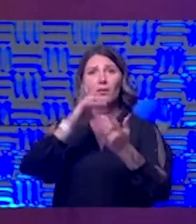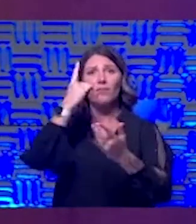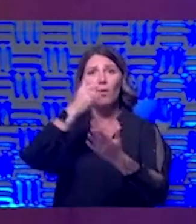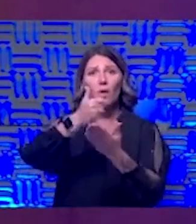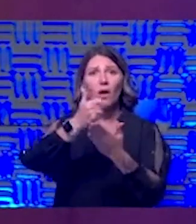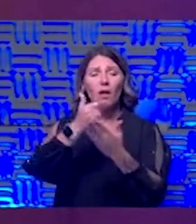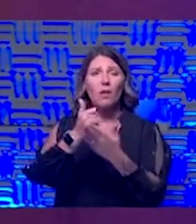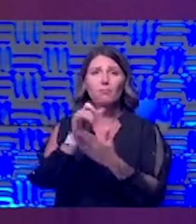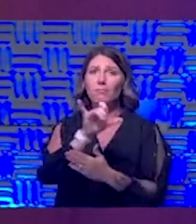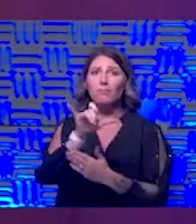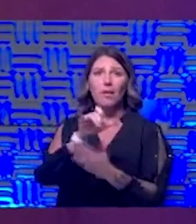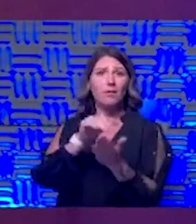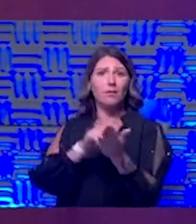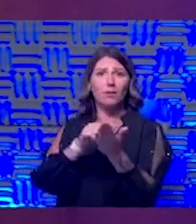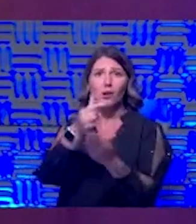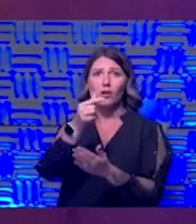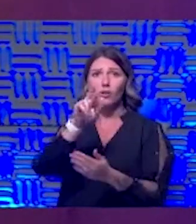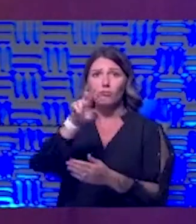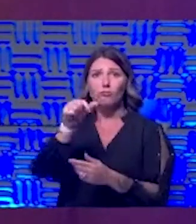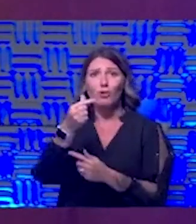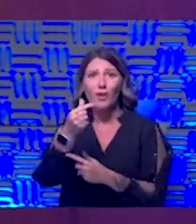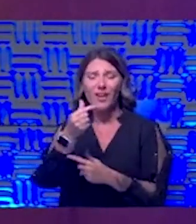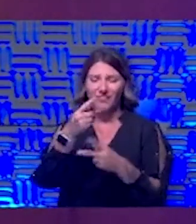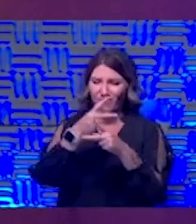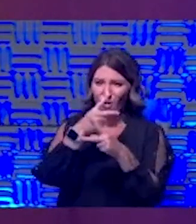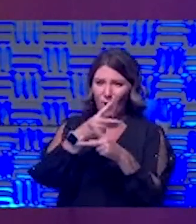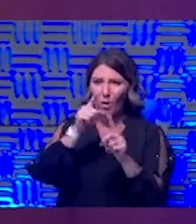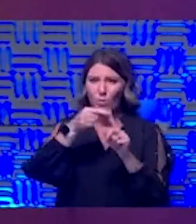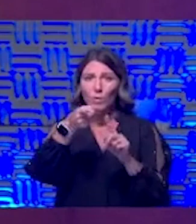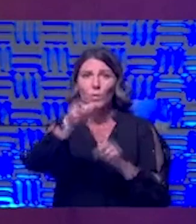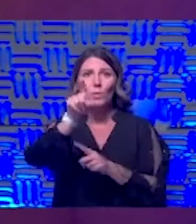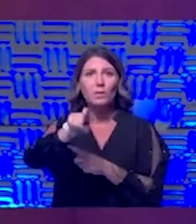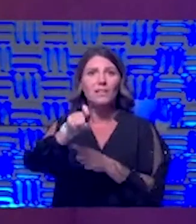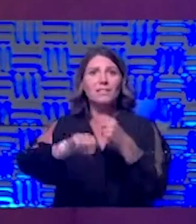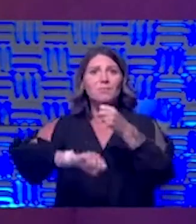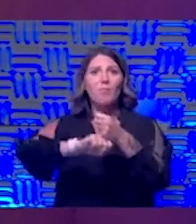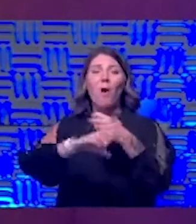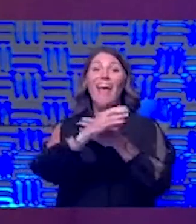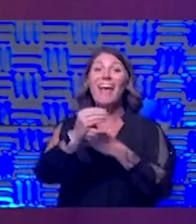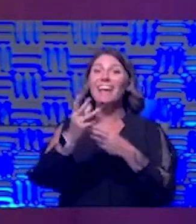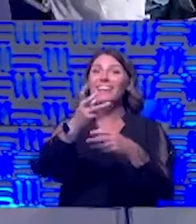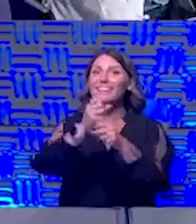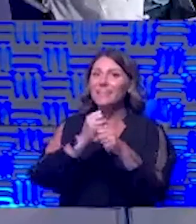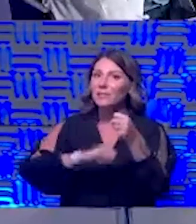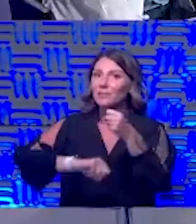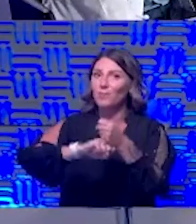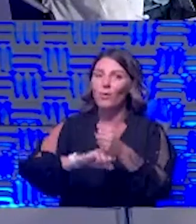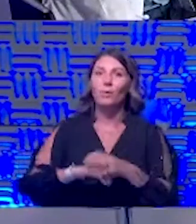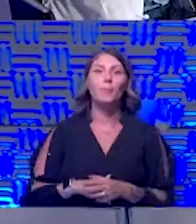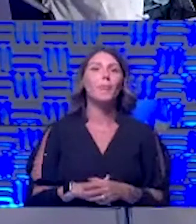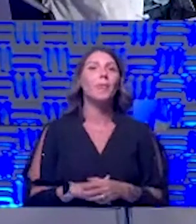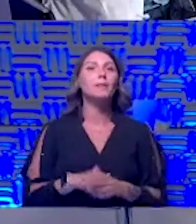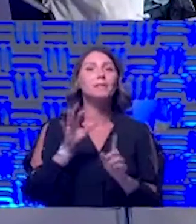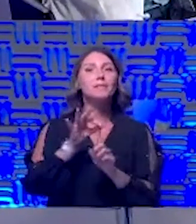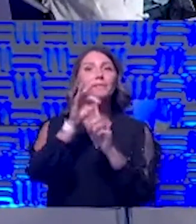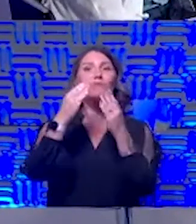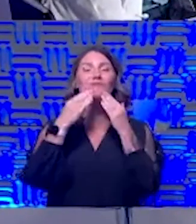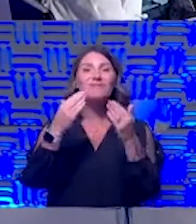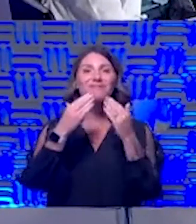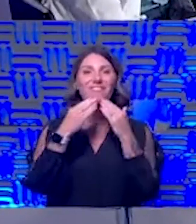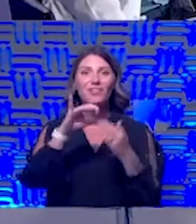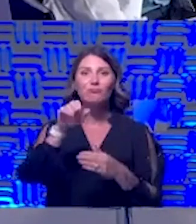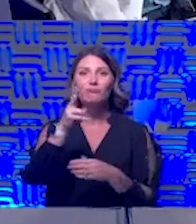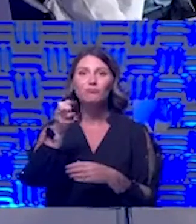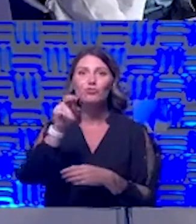said, finding when you need support and going out and getting it. So a special thank you to Justin Hoover,